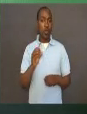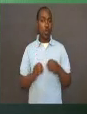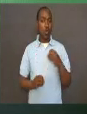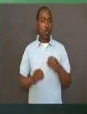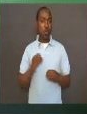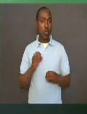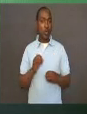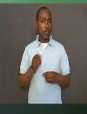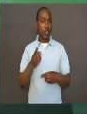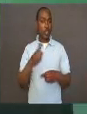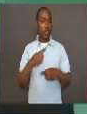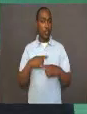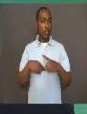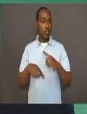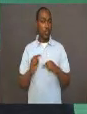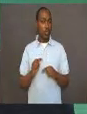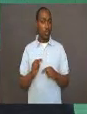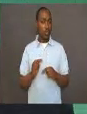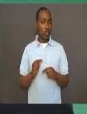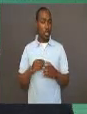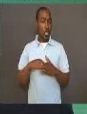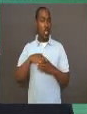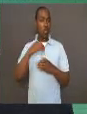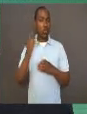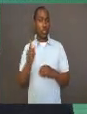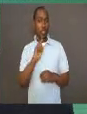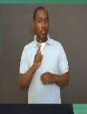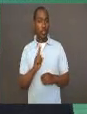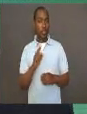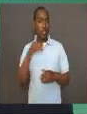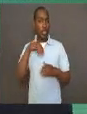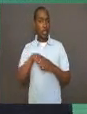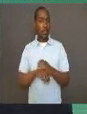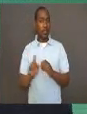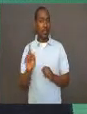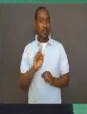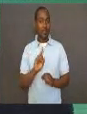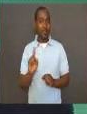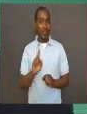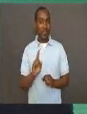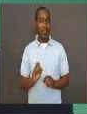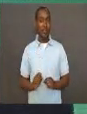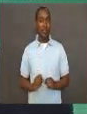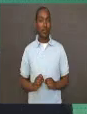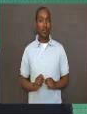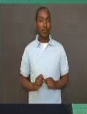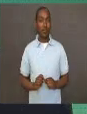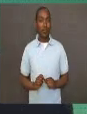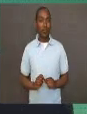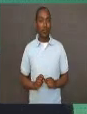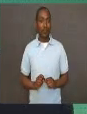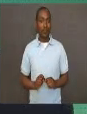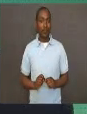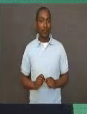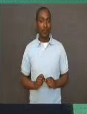Microorganisms came from outside sources rather than appearing in the